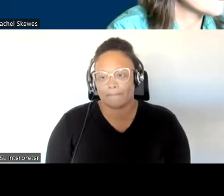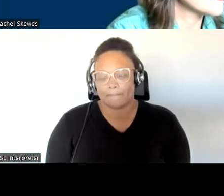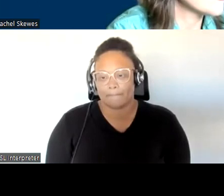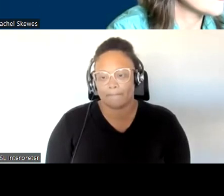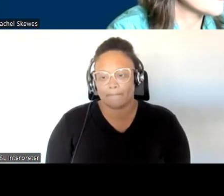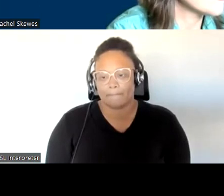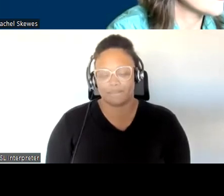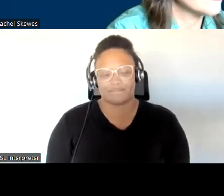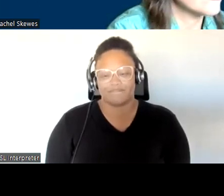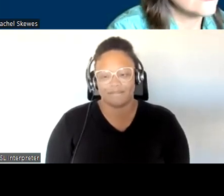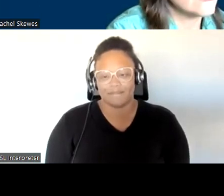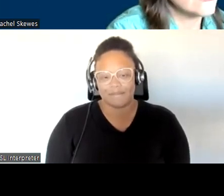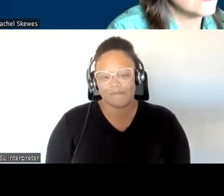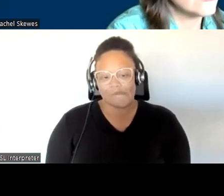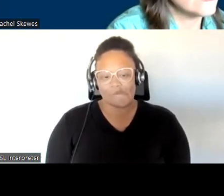20.